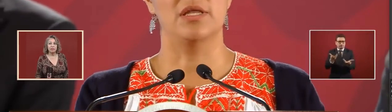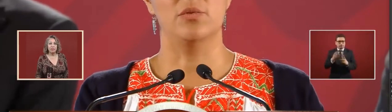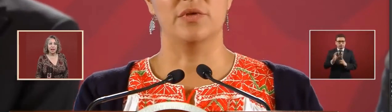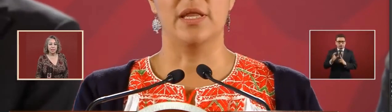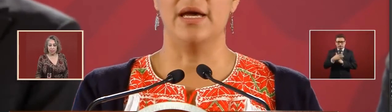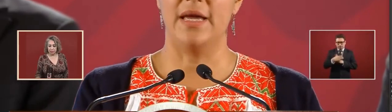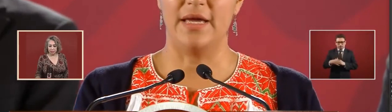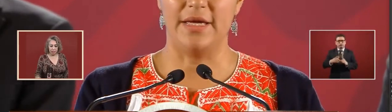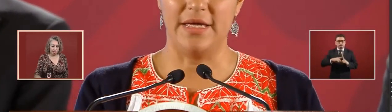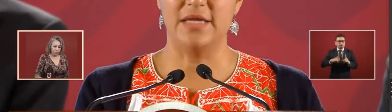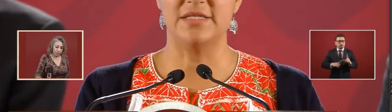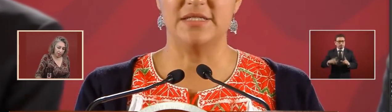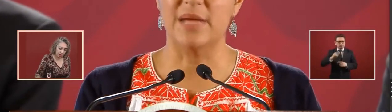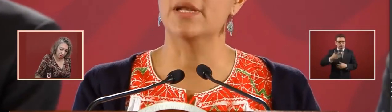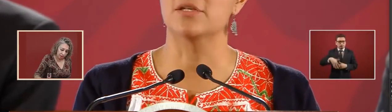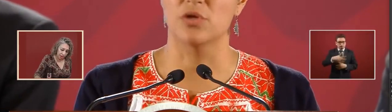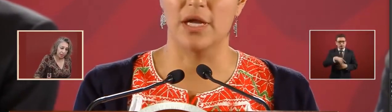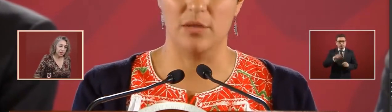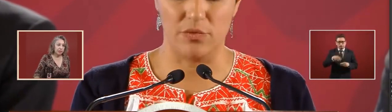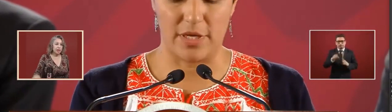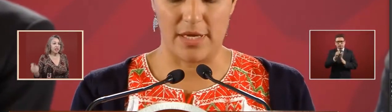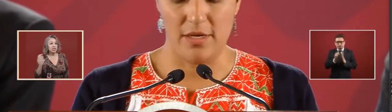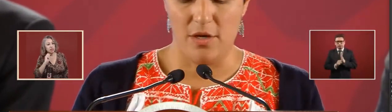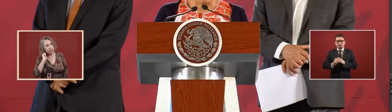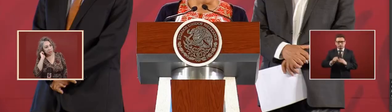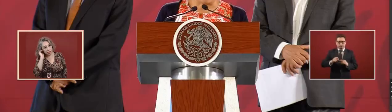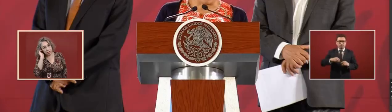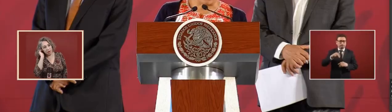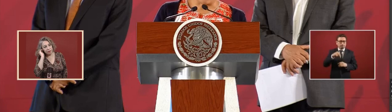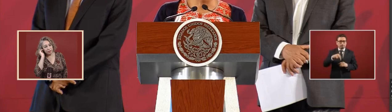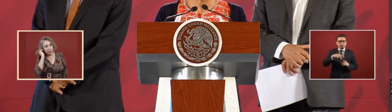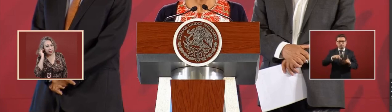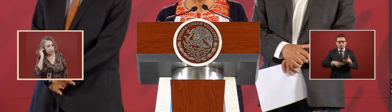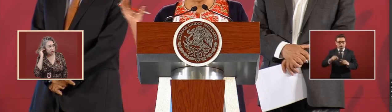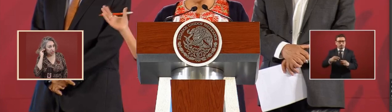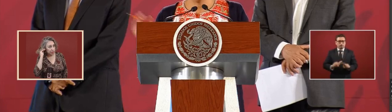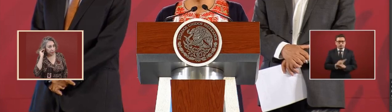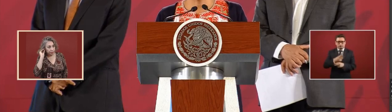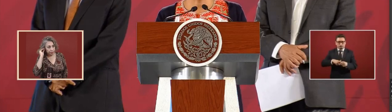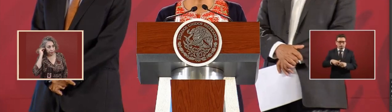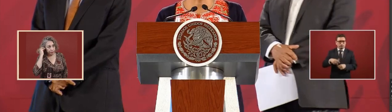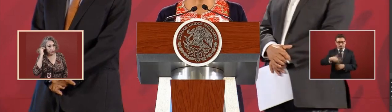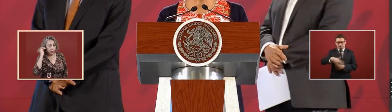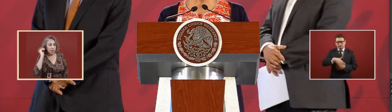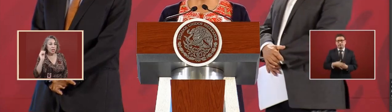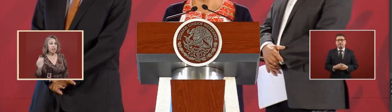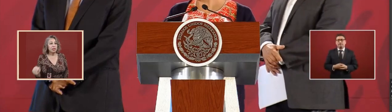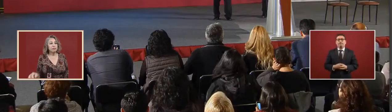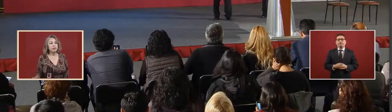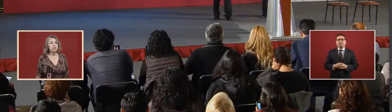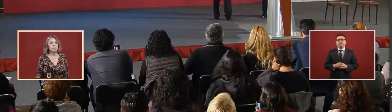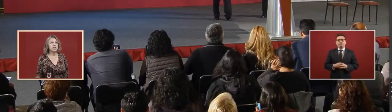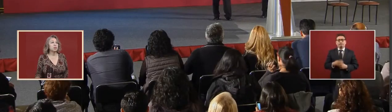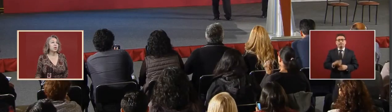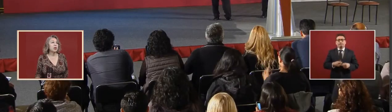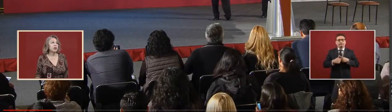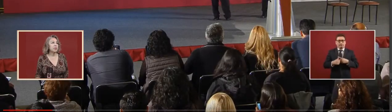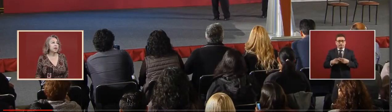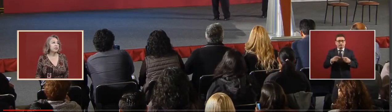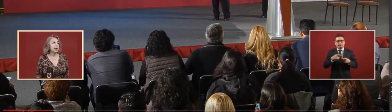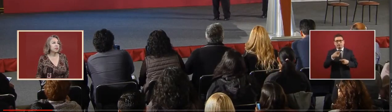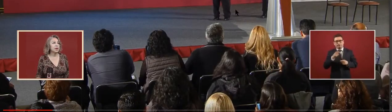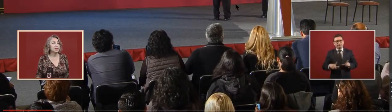of the advances and the national system of searching. In the first place, we